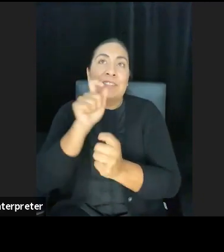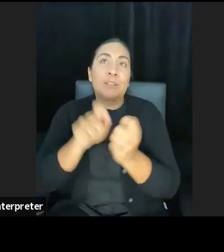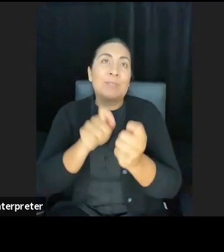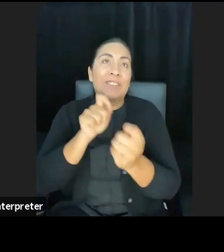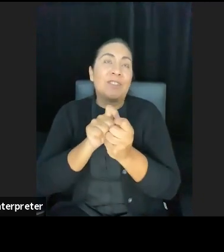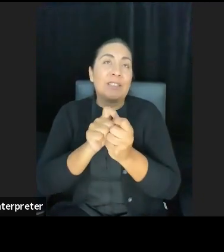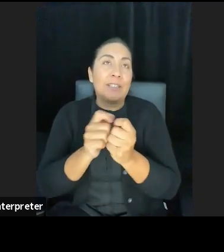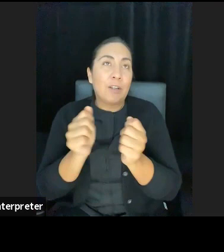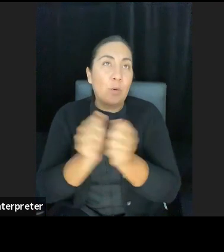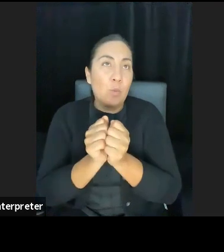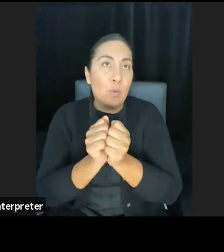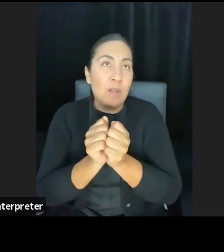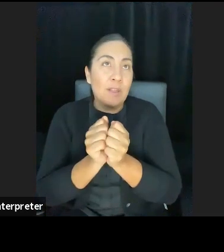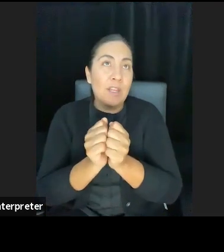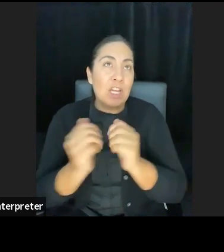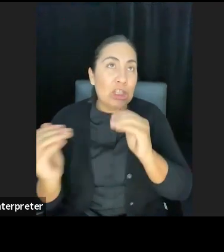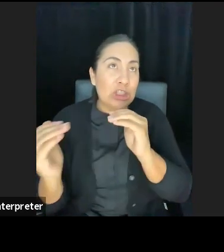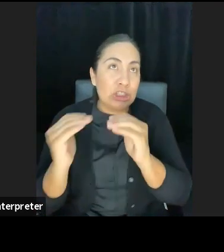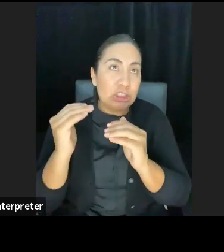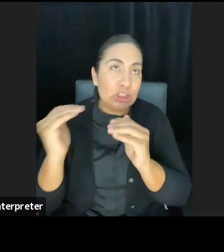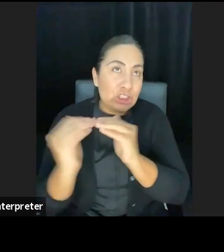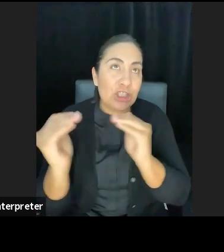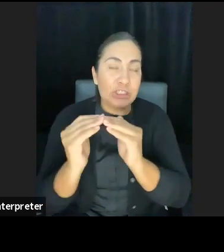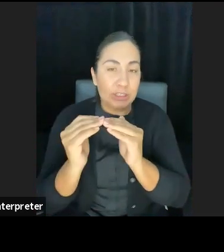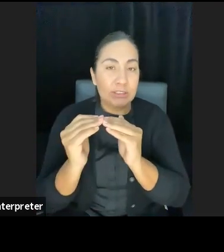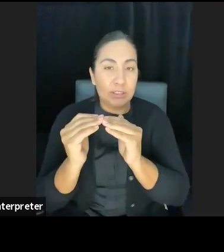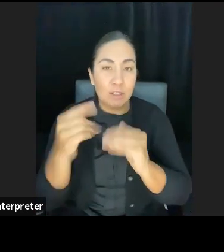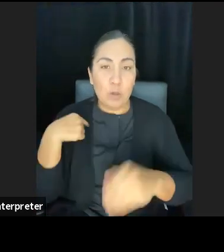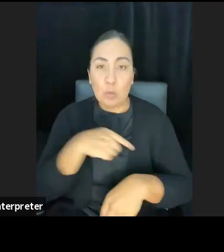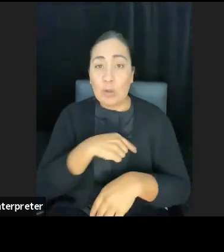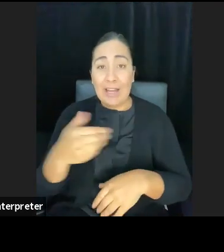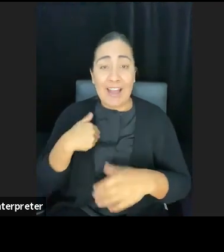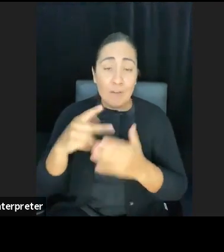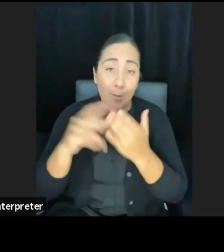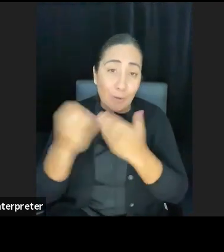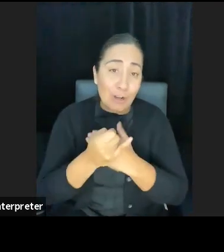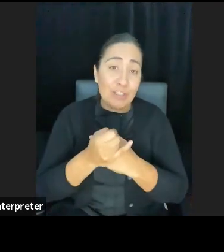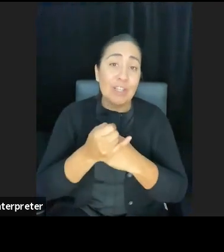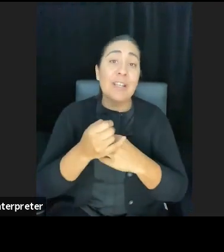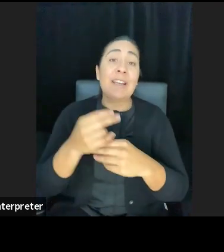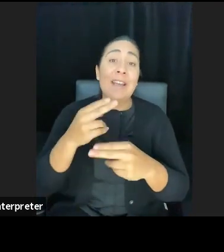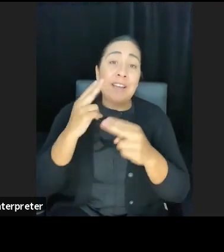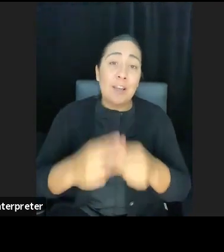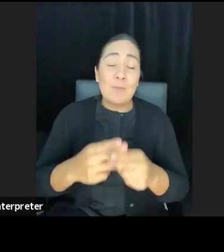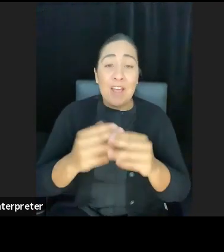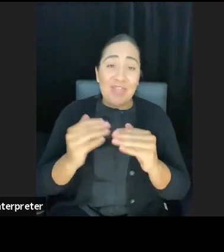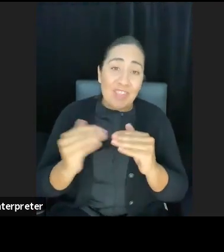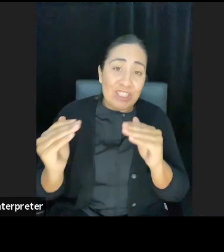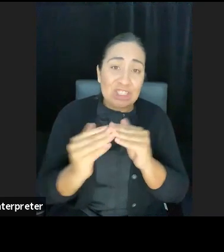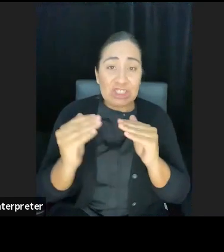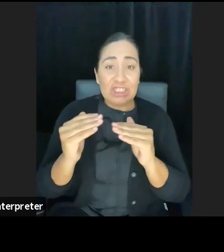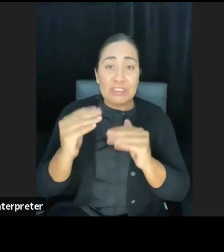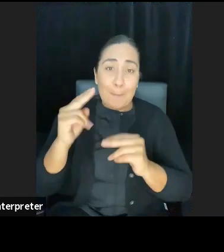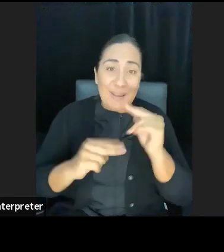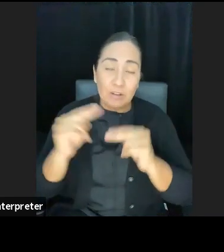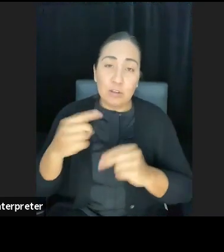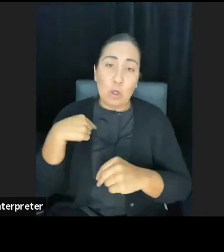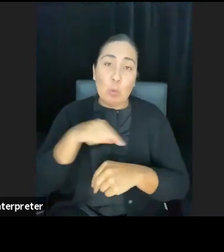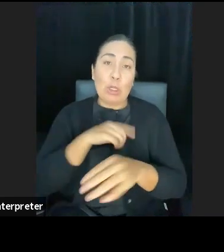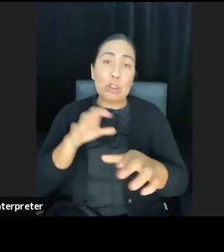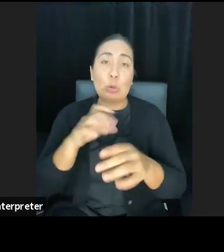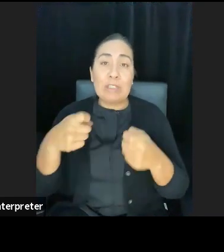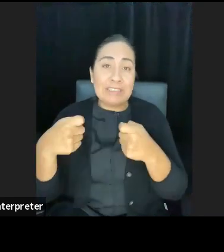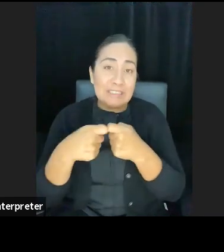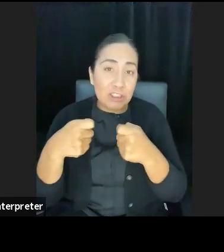We produced a digital poetry slam with California Shakespeare Theater. We have a project called The Justice Quilt, where we have been doing digital story